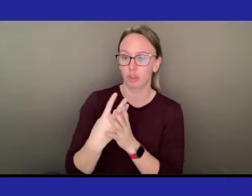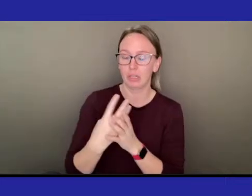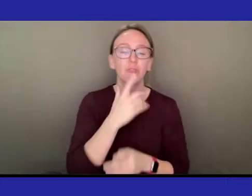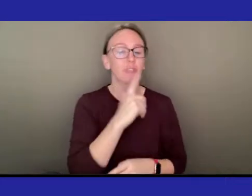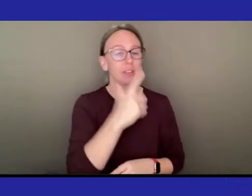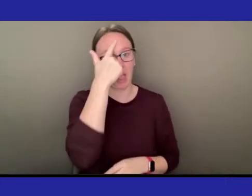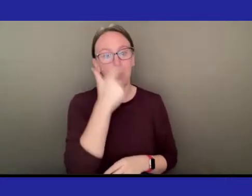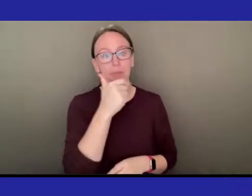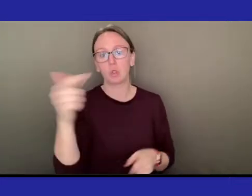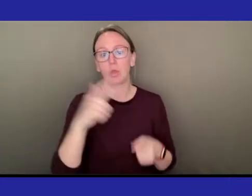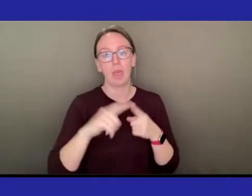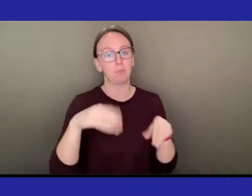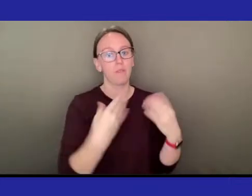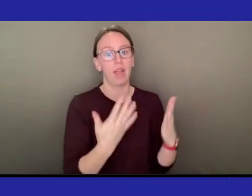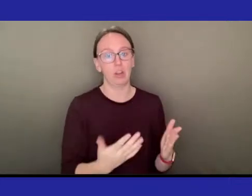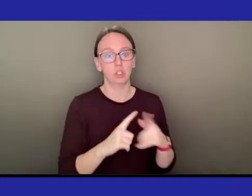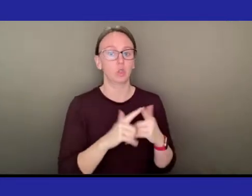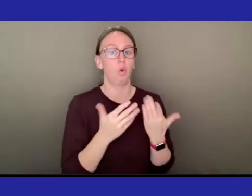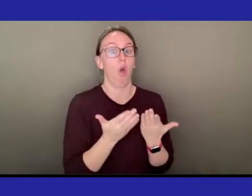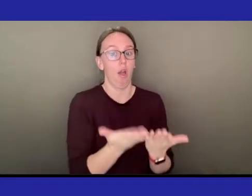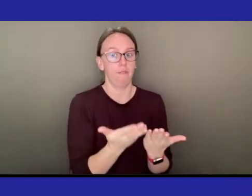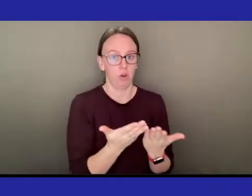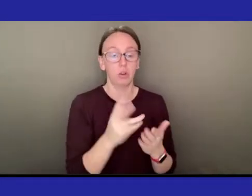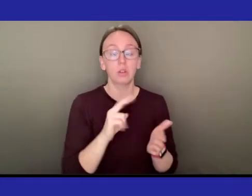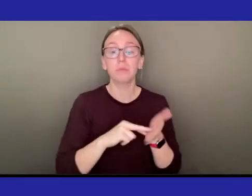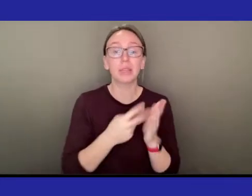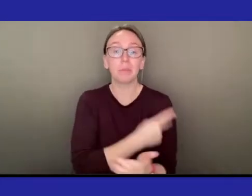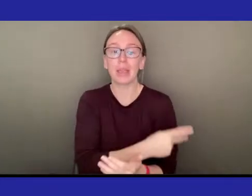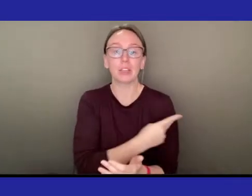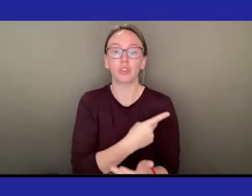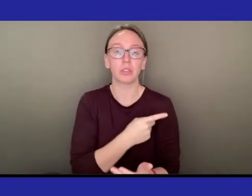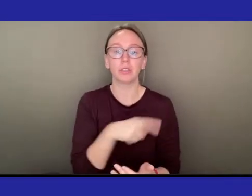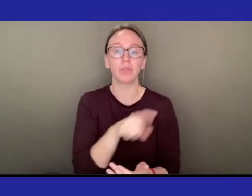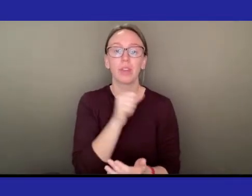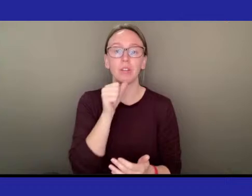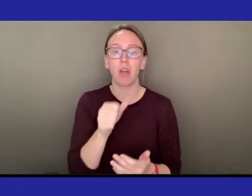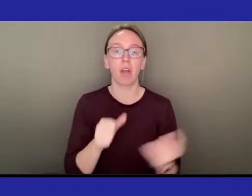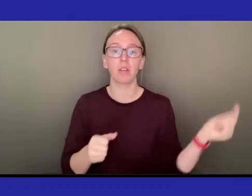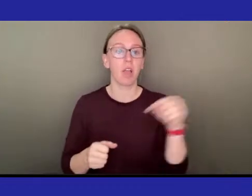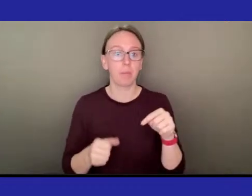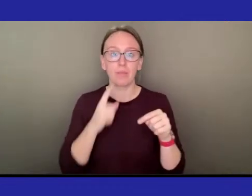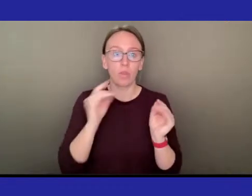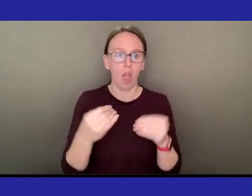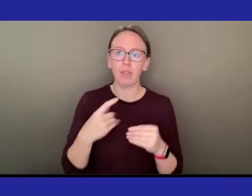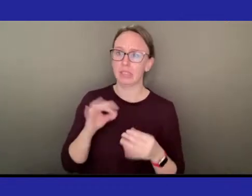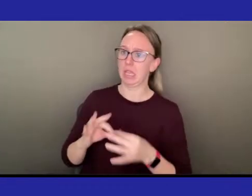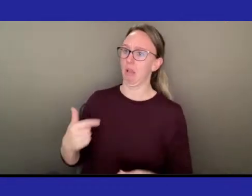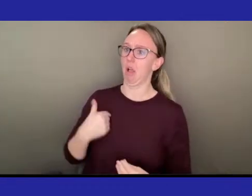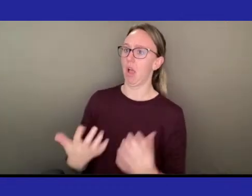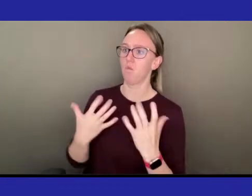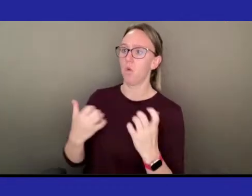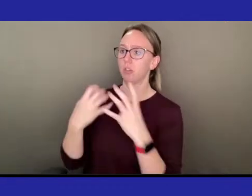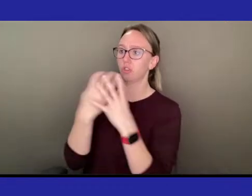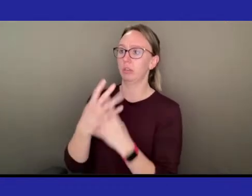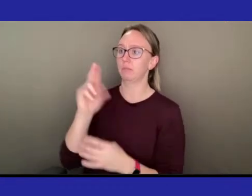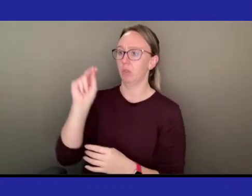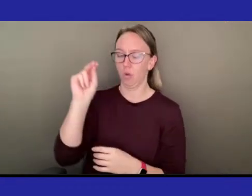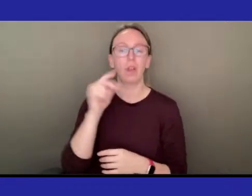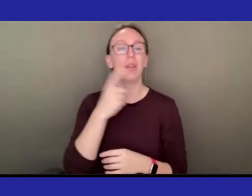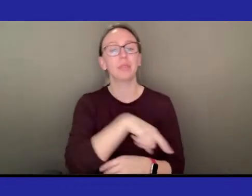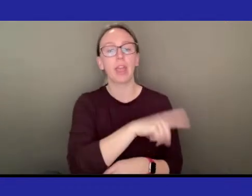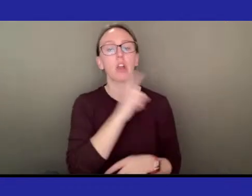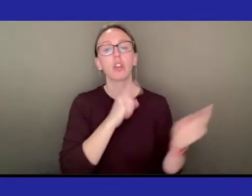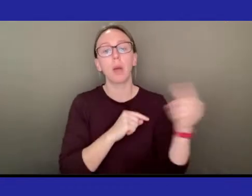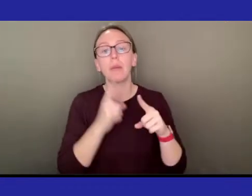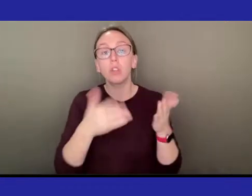to offer screening, right? So patients are not coming to the, to the office and say, I want to screen. They're coming because of their general checkups. They're